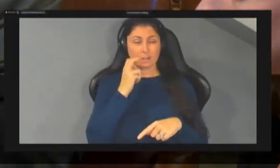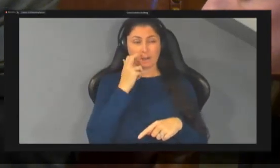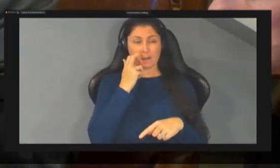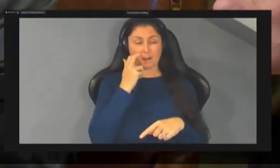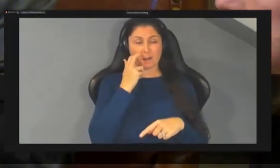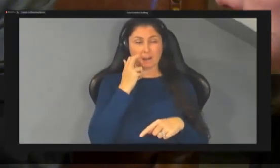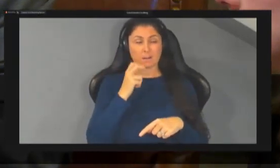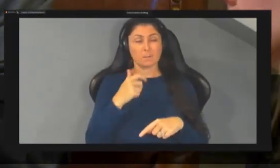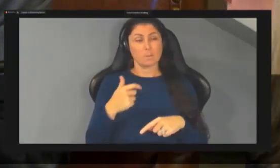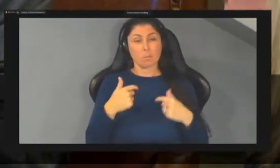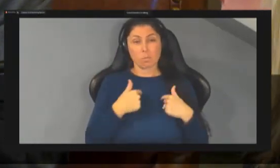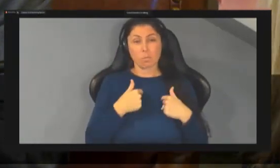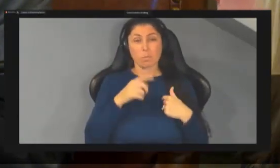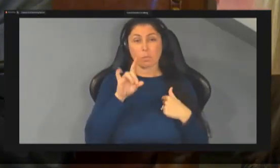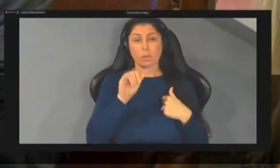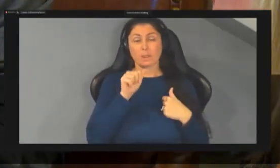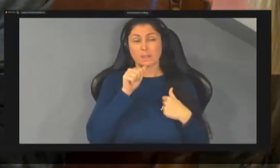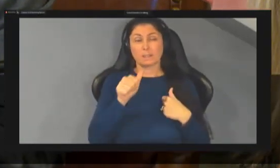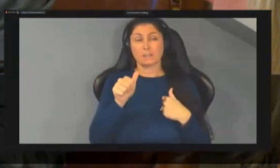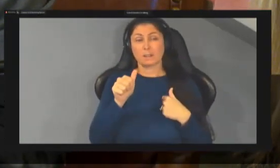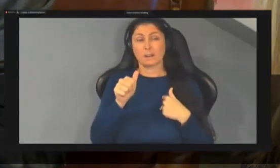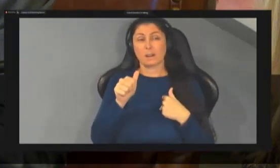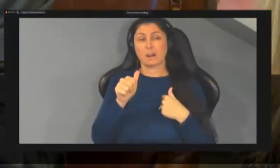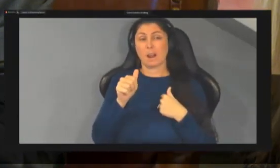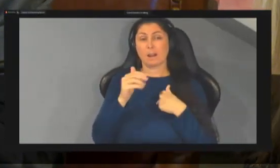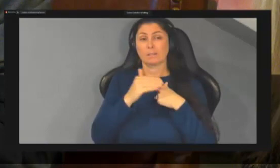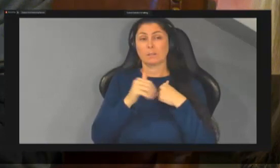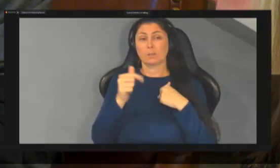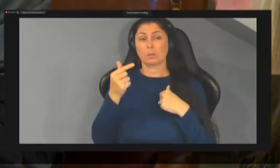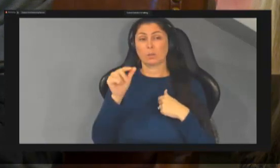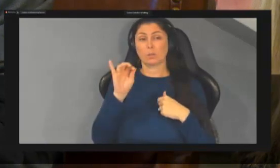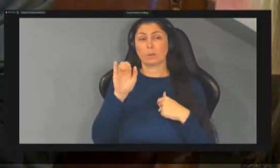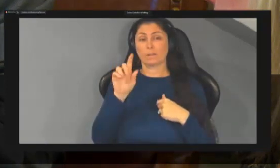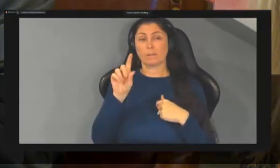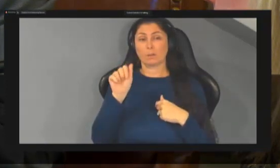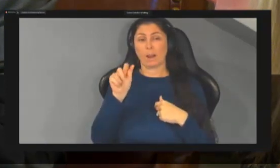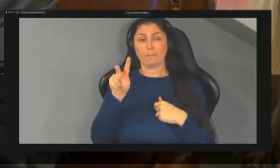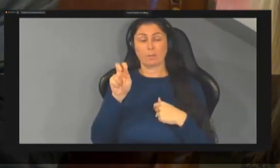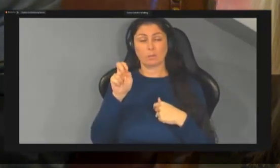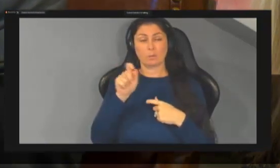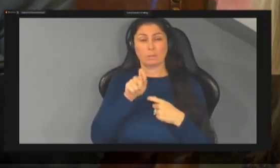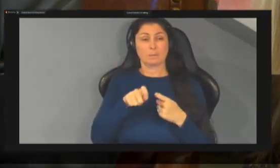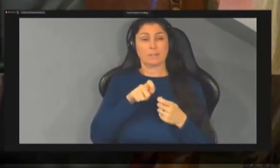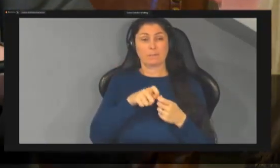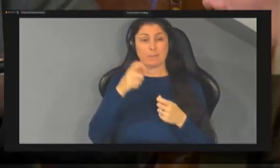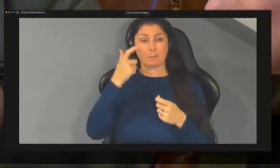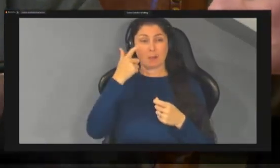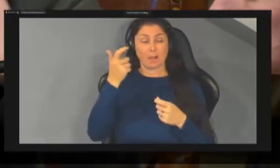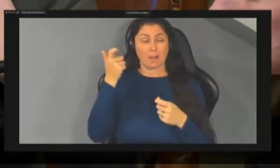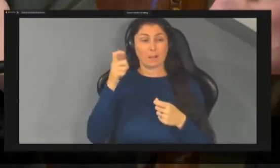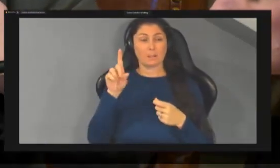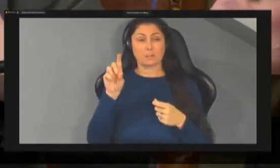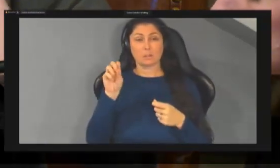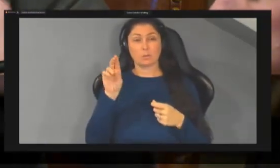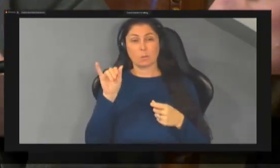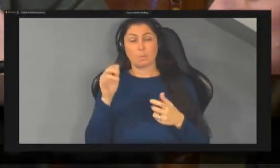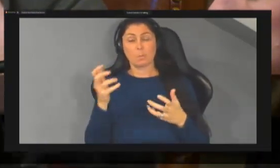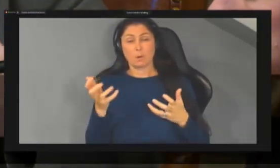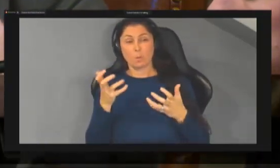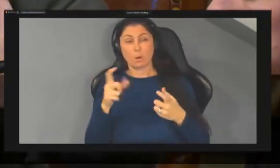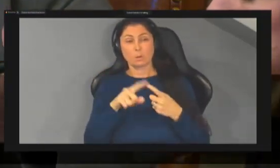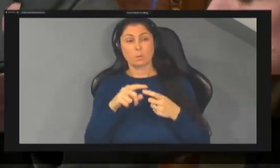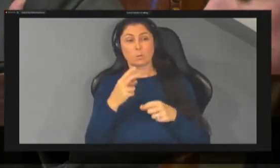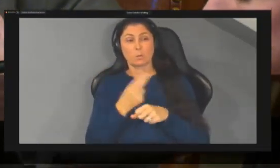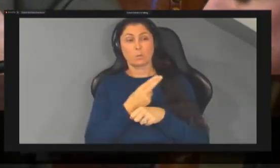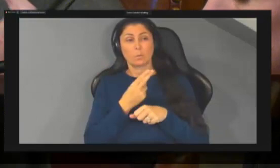I did not call out Greenfield Avenue specifically because Domi would like to use